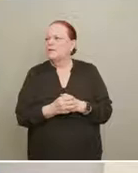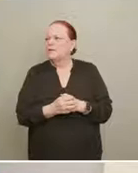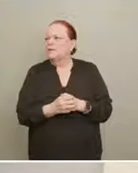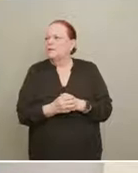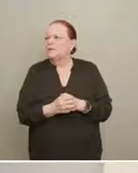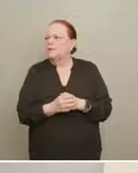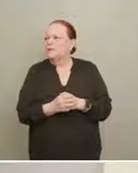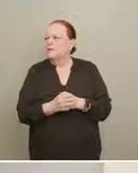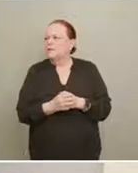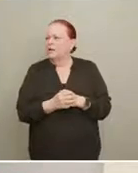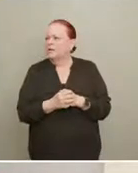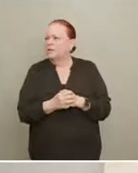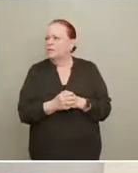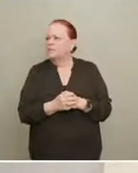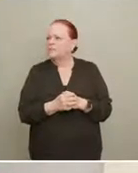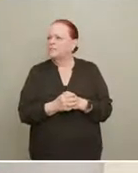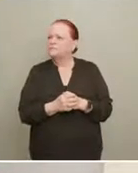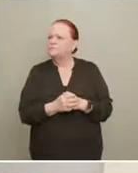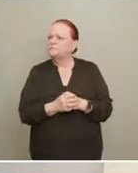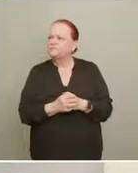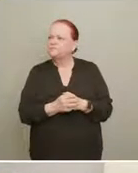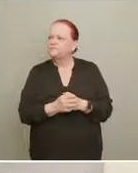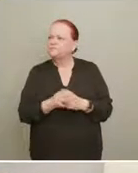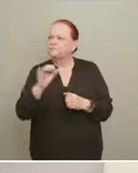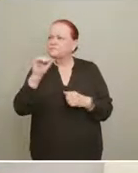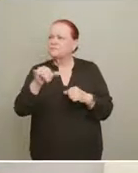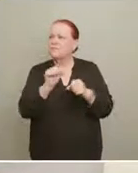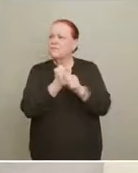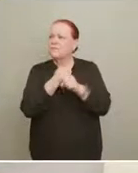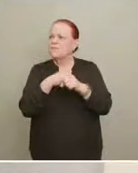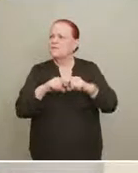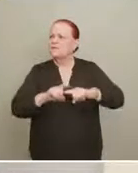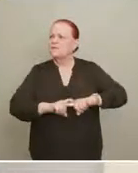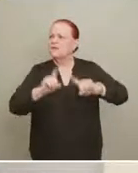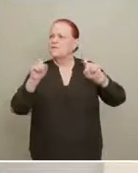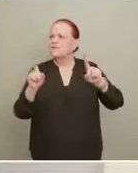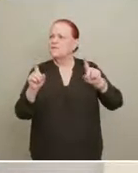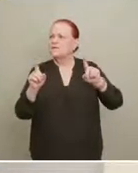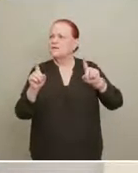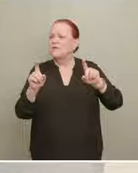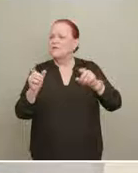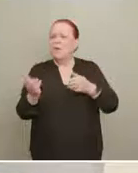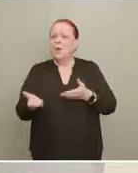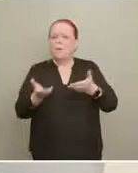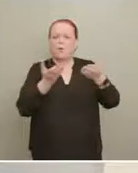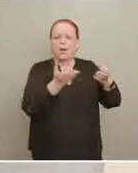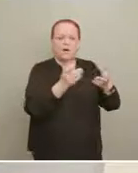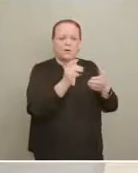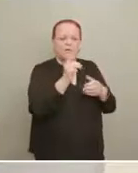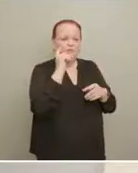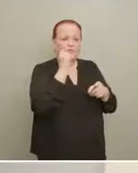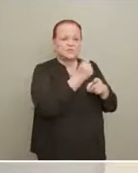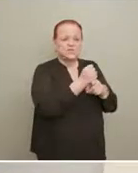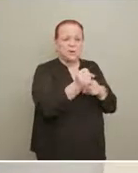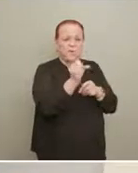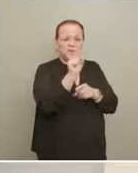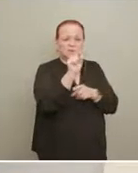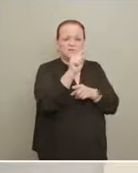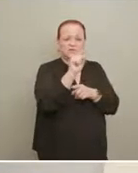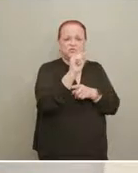make a difference for the individual whether they're brought to the sobering station or kept in the jail in terms of the